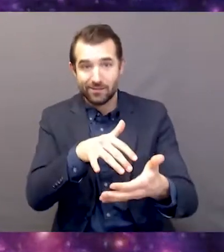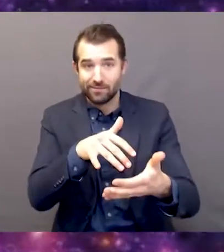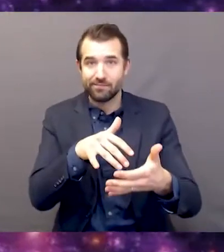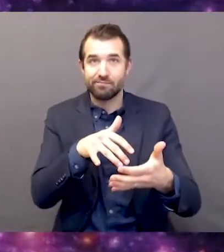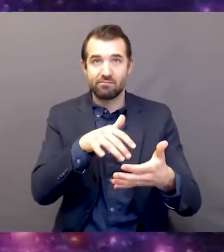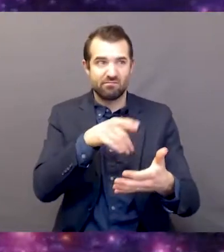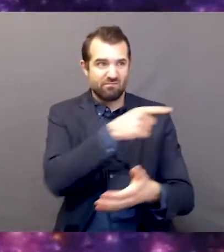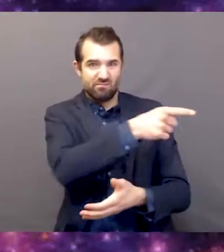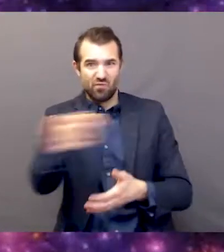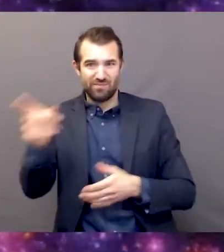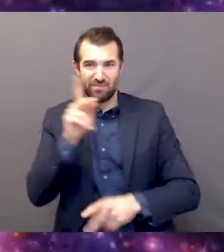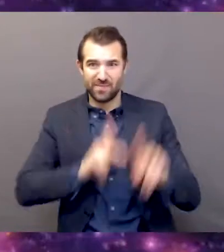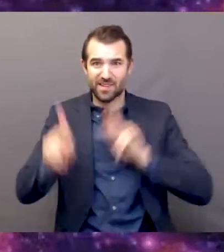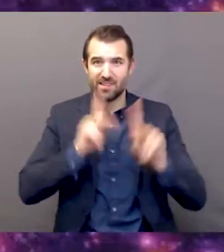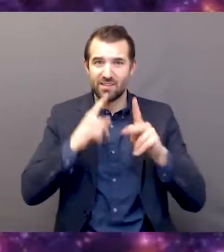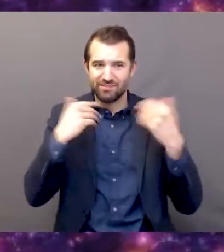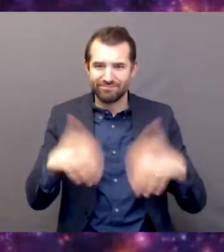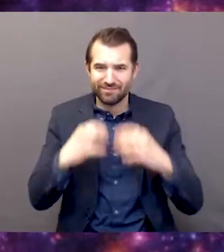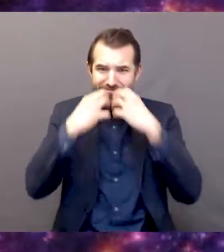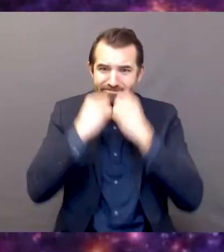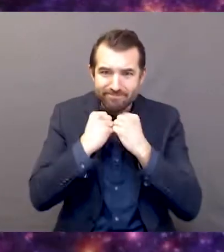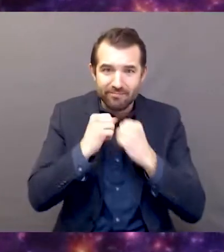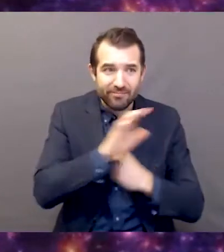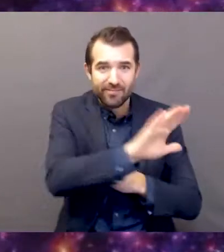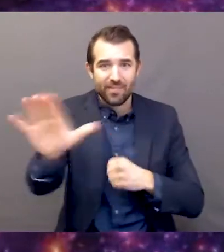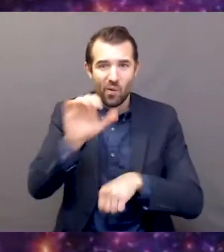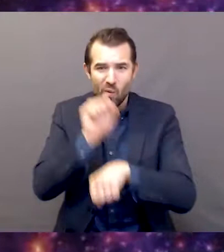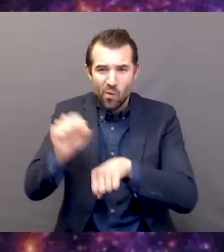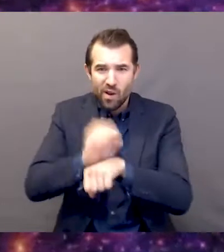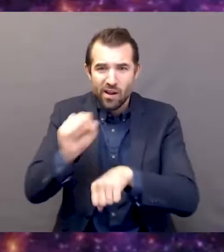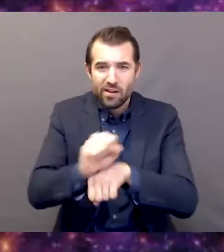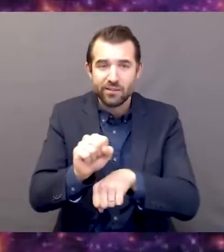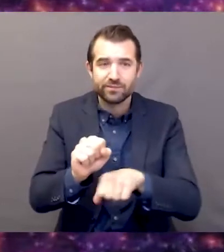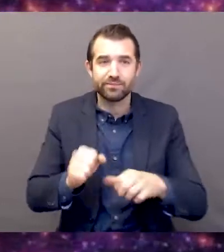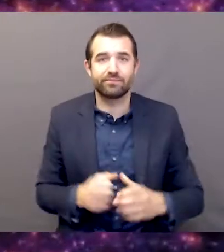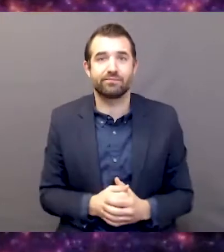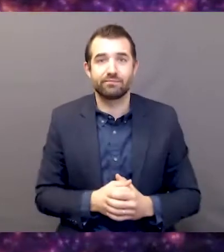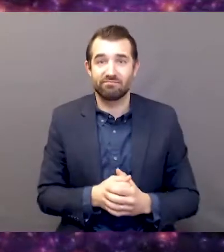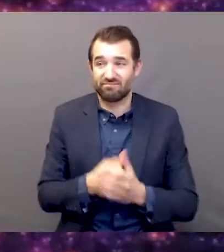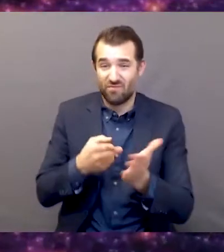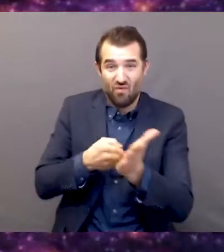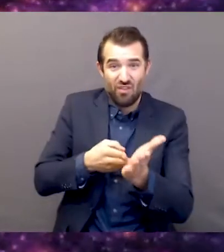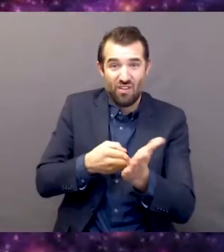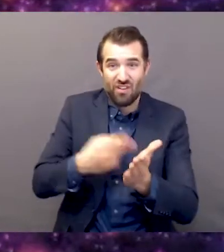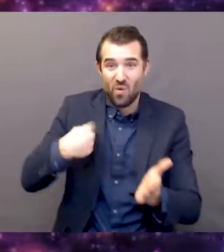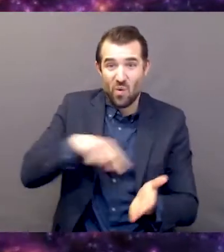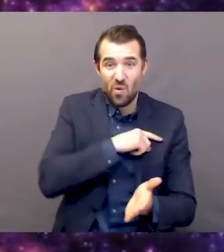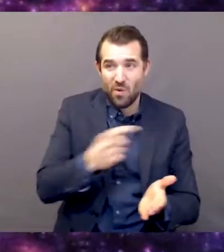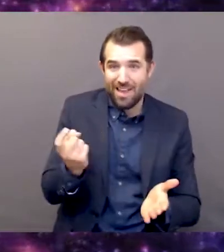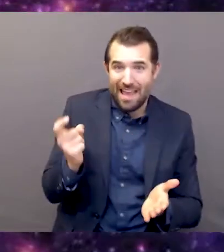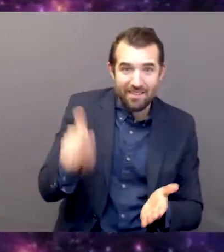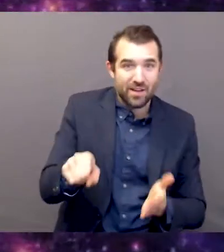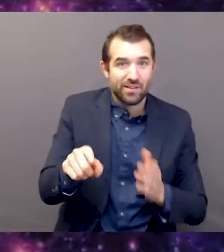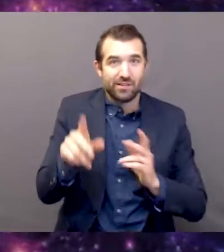our communities, and to our nations. This is especially true right now. Good scholarship matters now